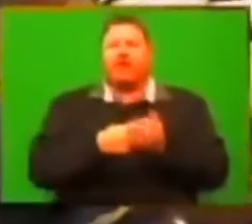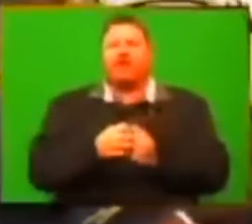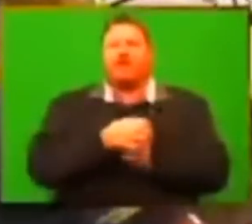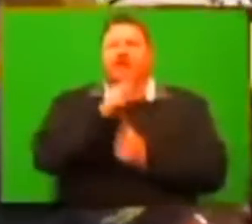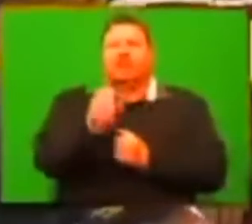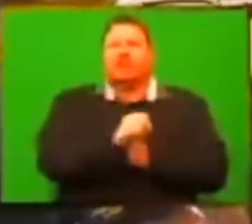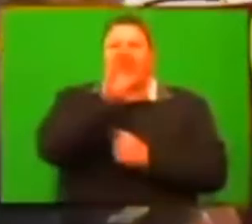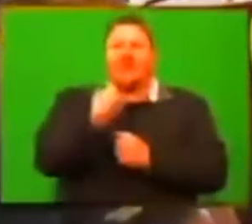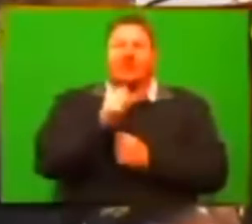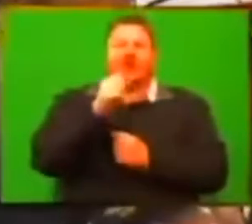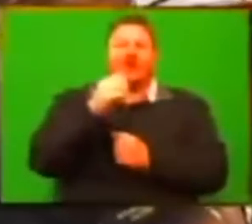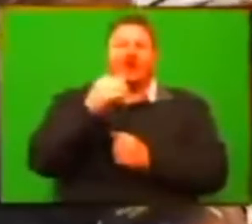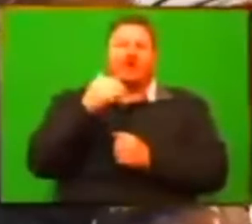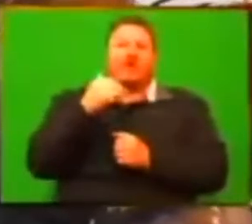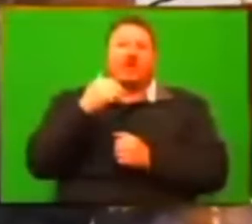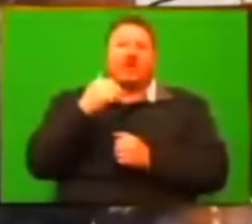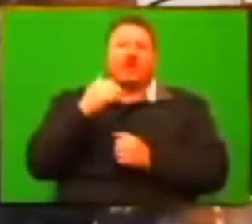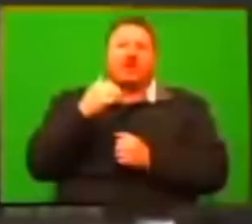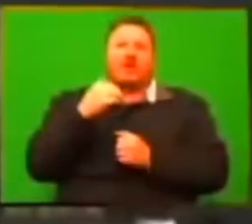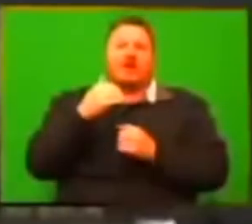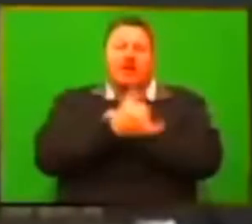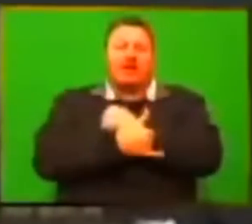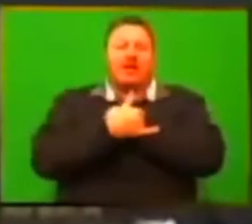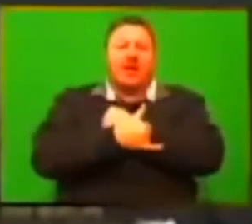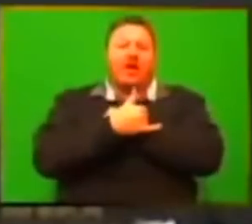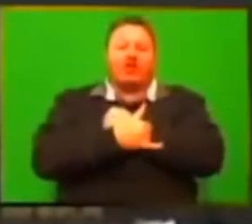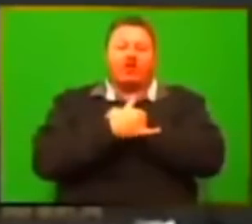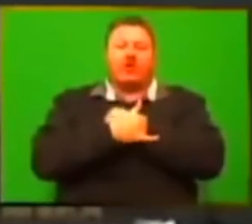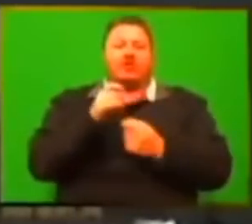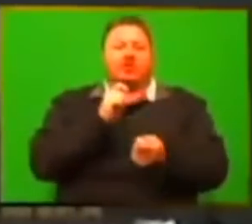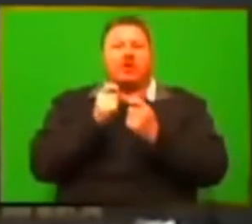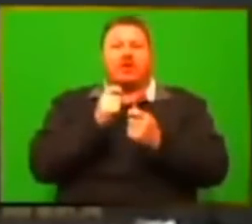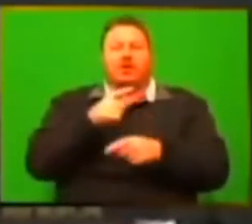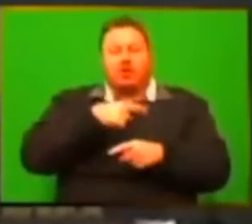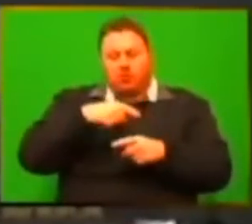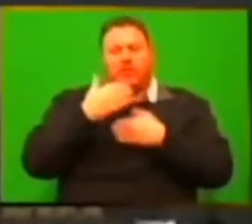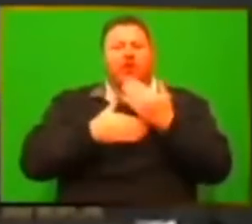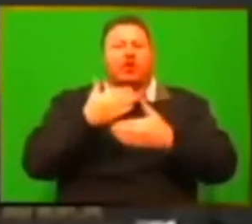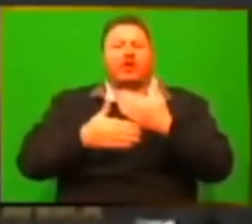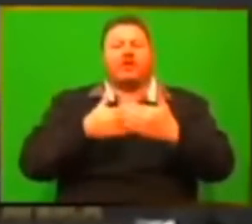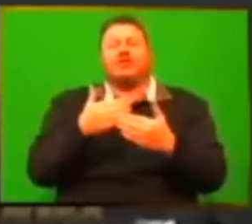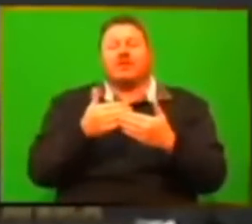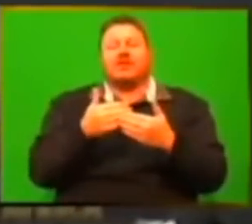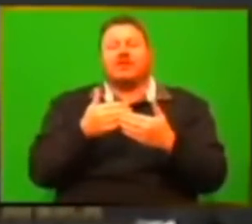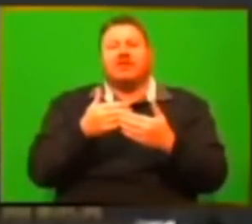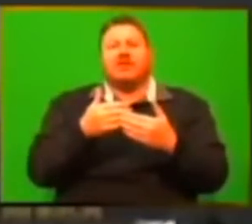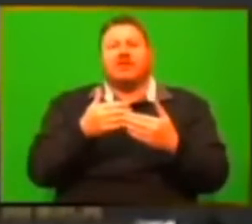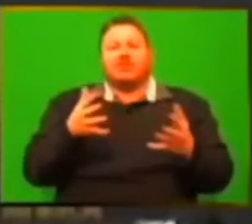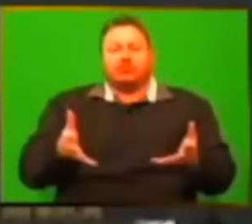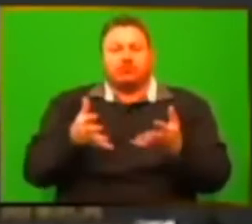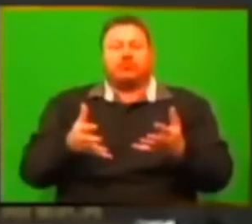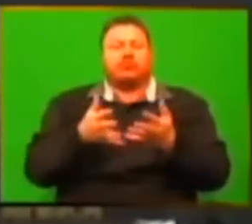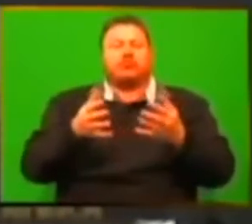our country is being traded. We, the progressive forces, need to constitute an alternative radical agenda. Let us